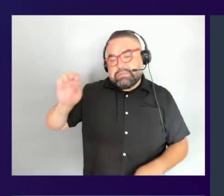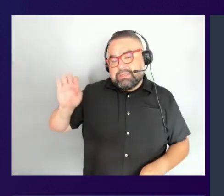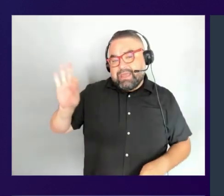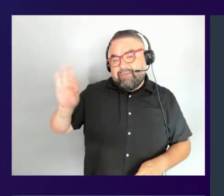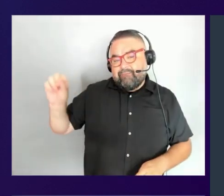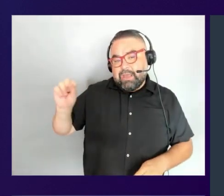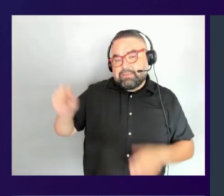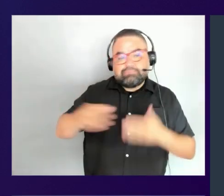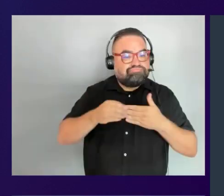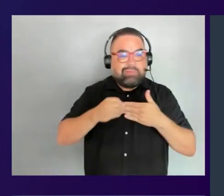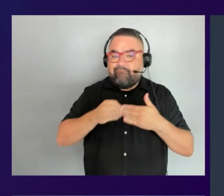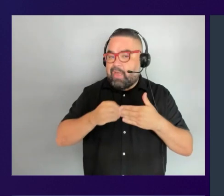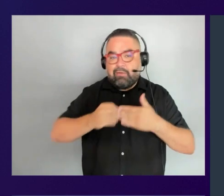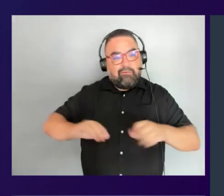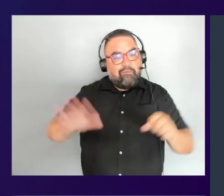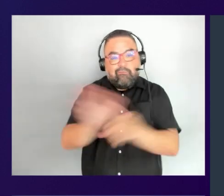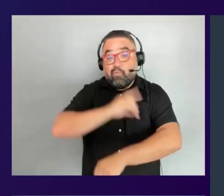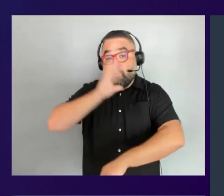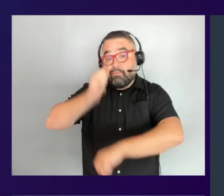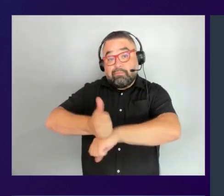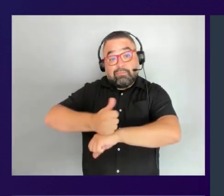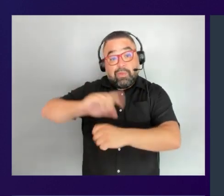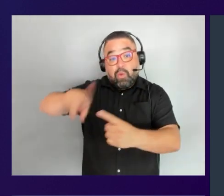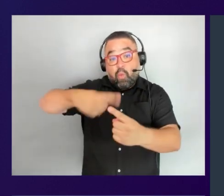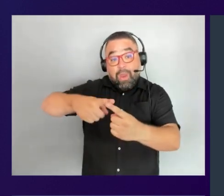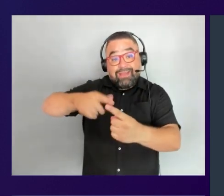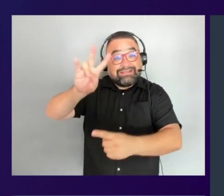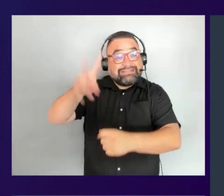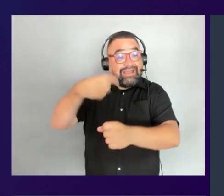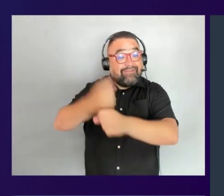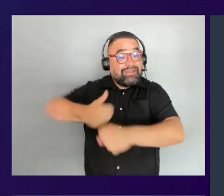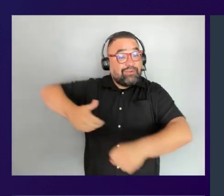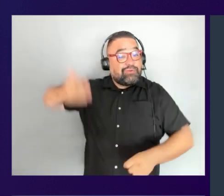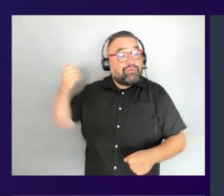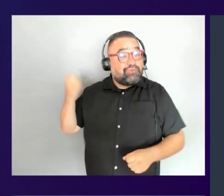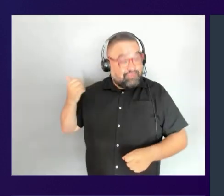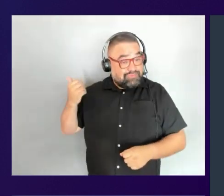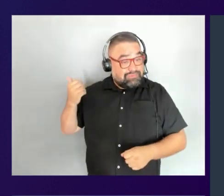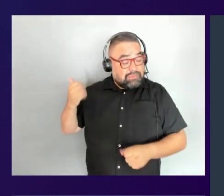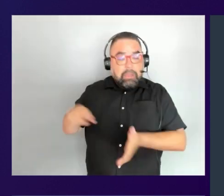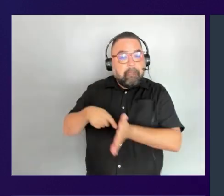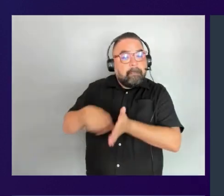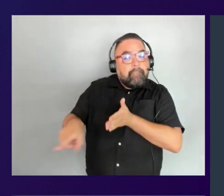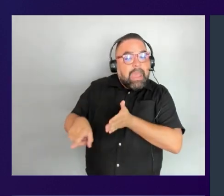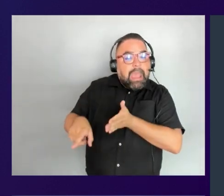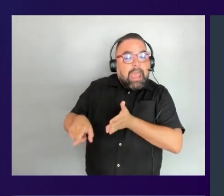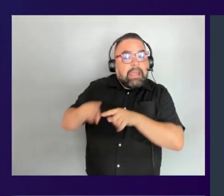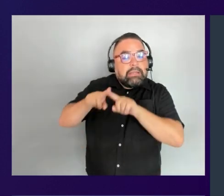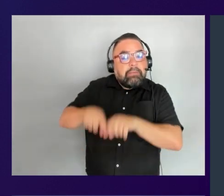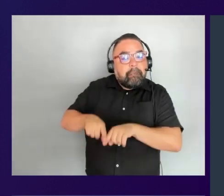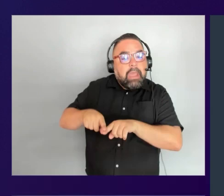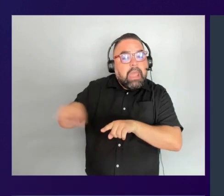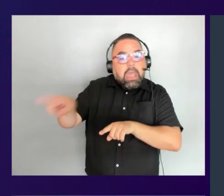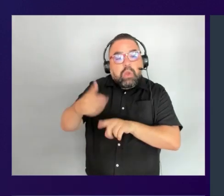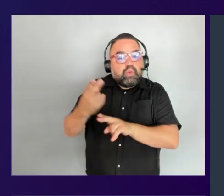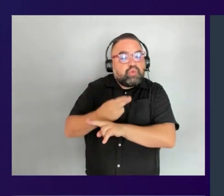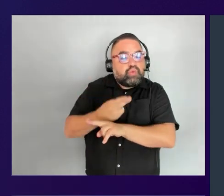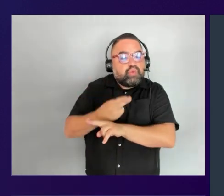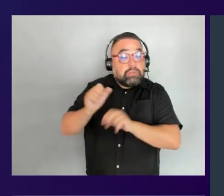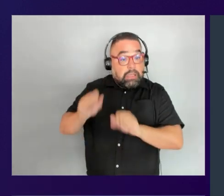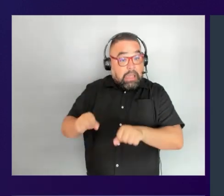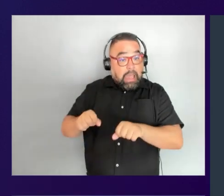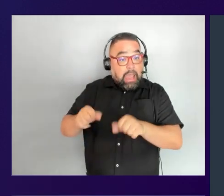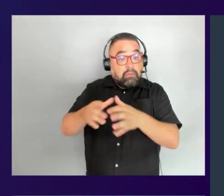it was created 7 years ago, where you only pay for what you use and you can scale up and scale down. Today we will talk about EFS as